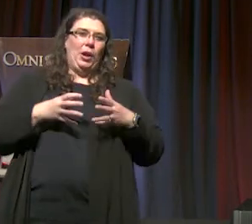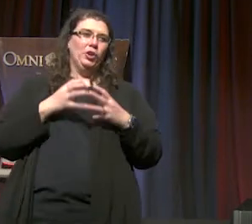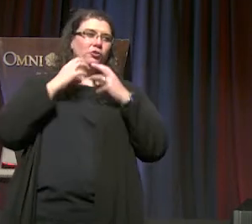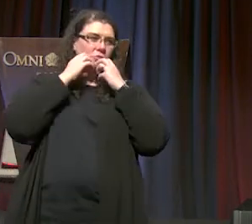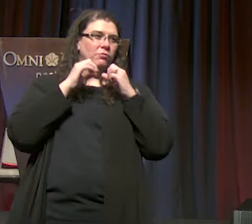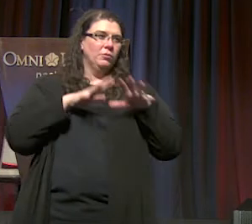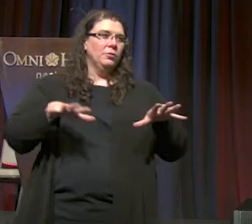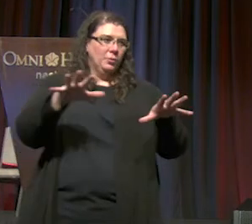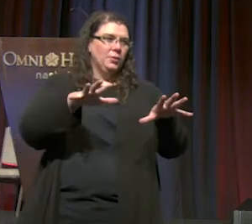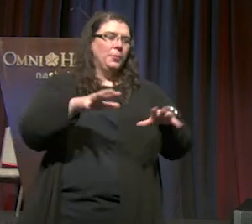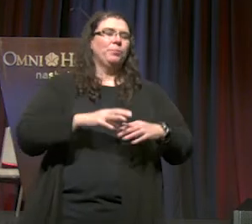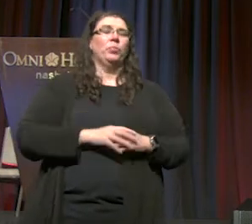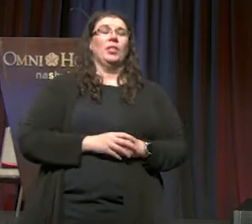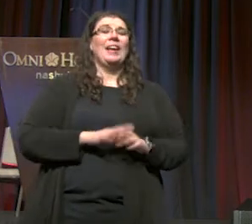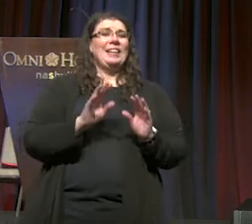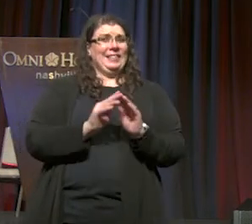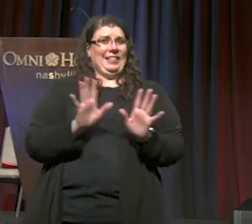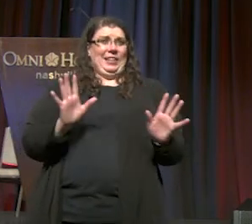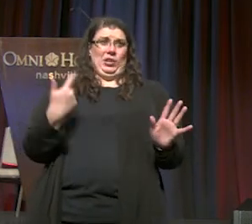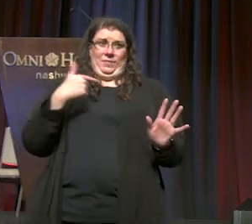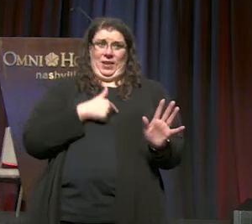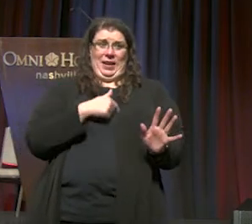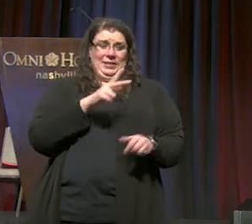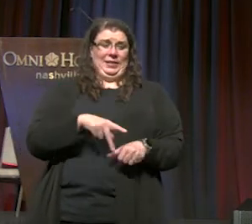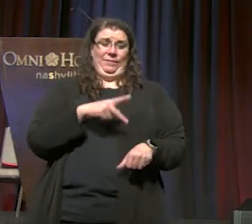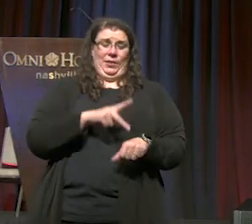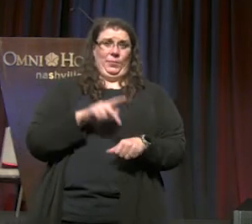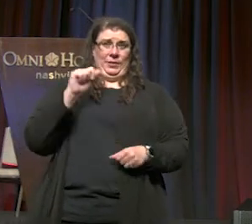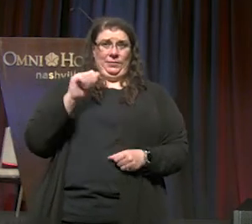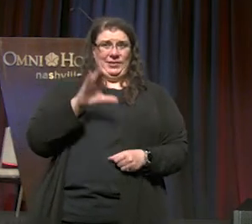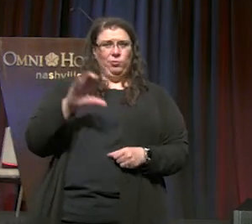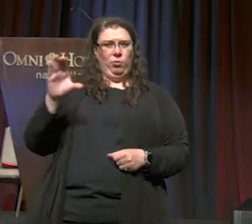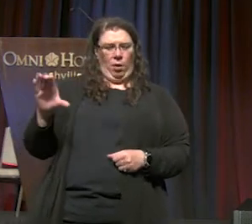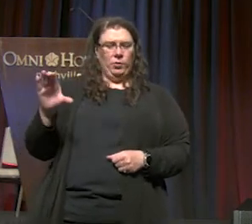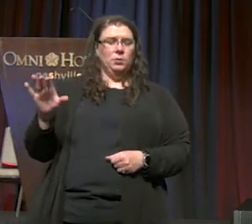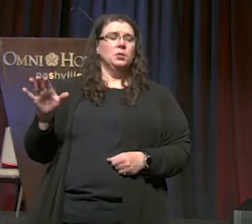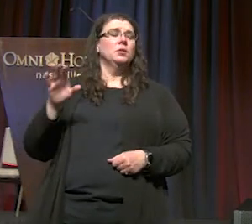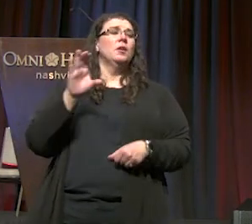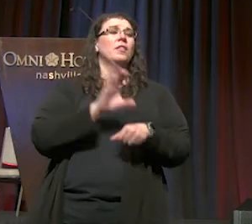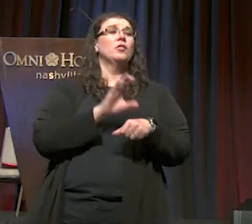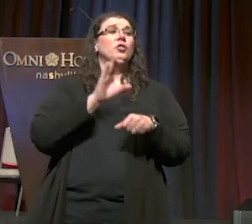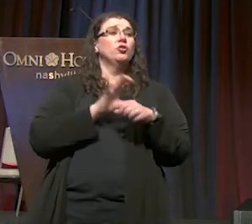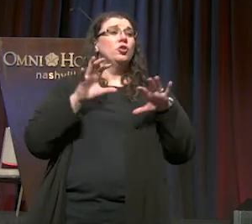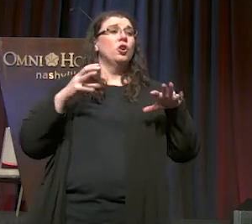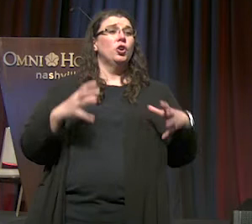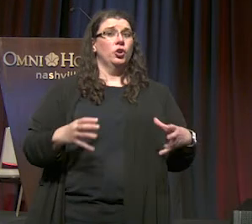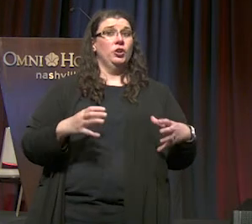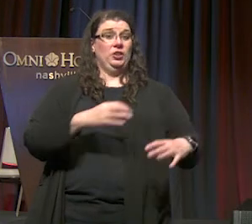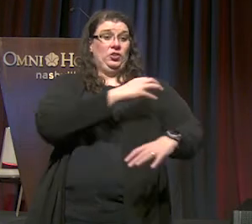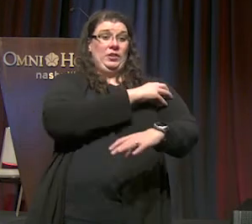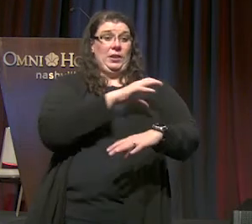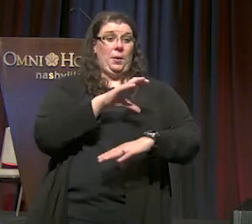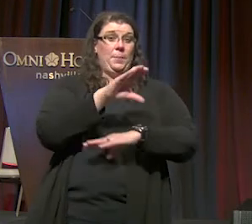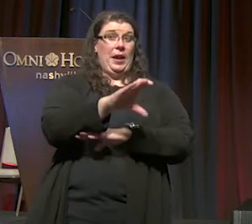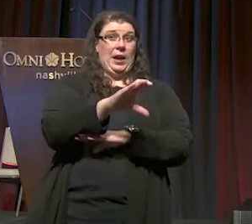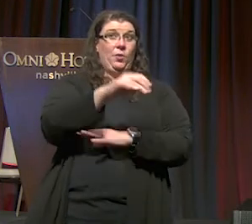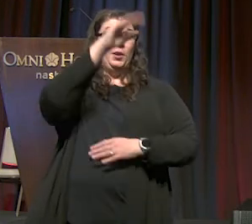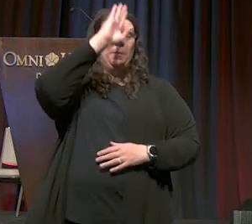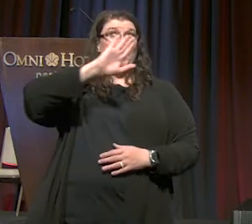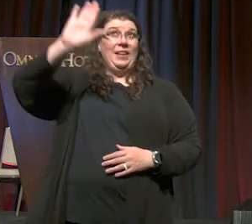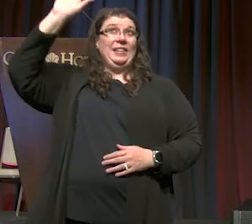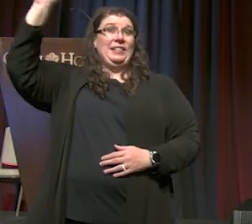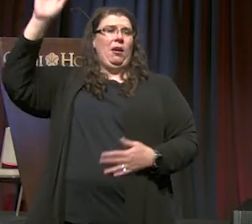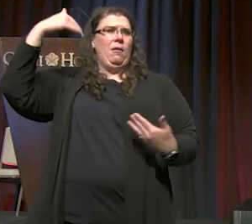to us in the Philippine Central Conference that a church empowered by God's